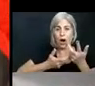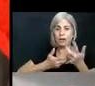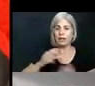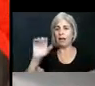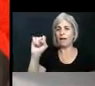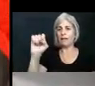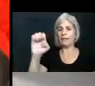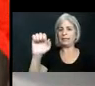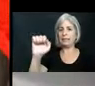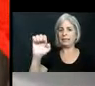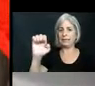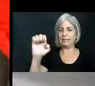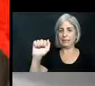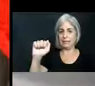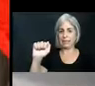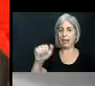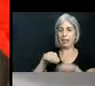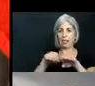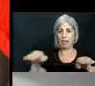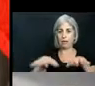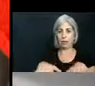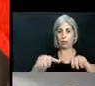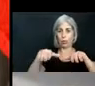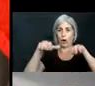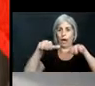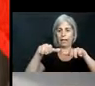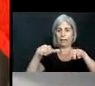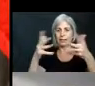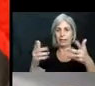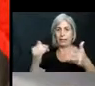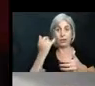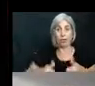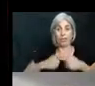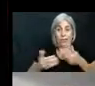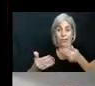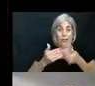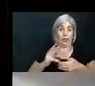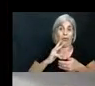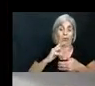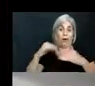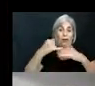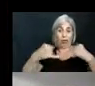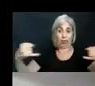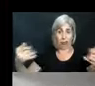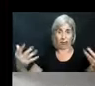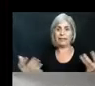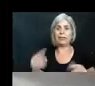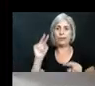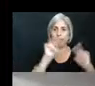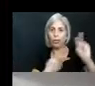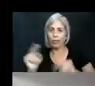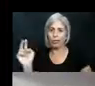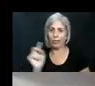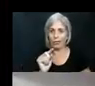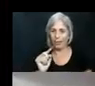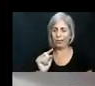So obviously, this affects us a lot living on a low lying coastal area. So if you take a look at this